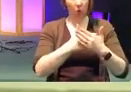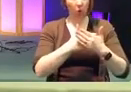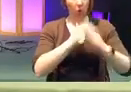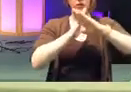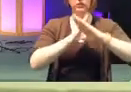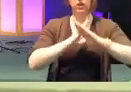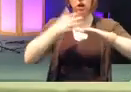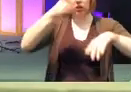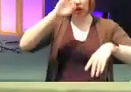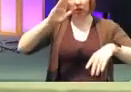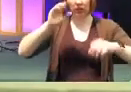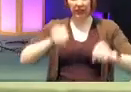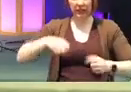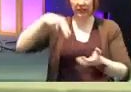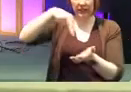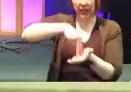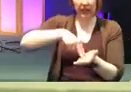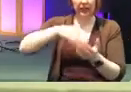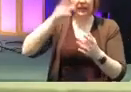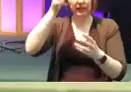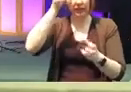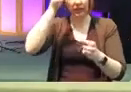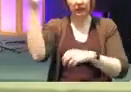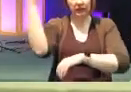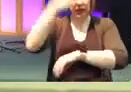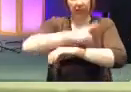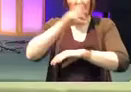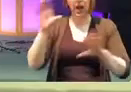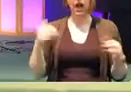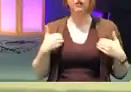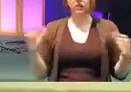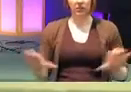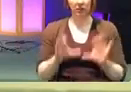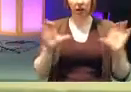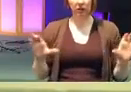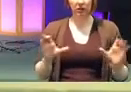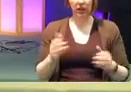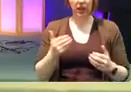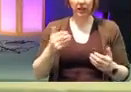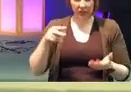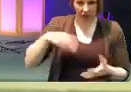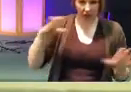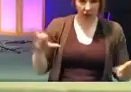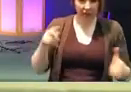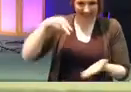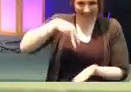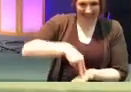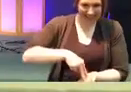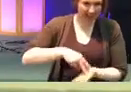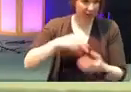able to withstand in the evil day, and having done all, to stand firm.